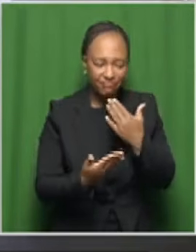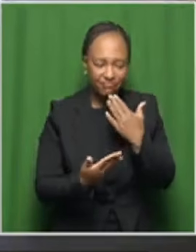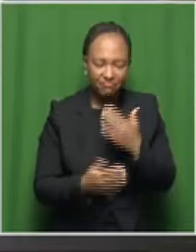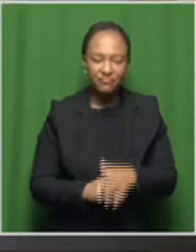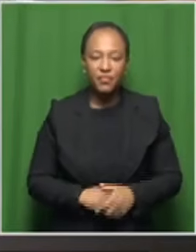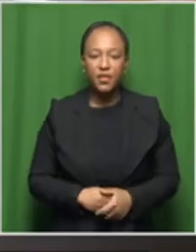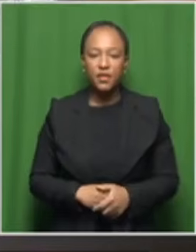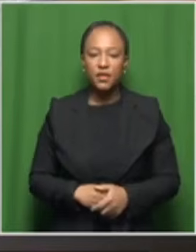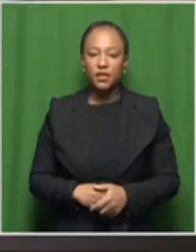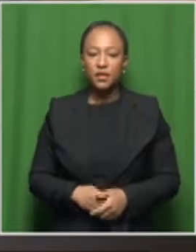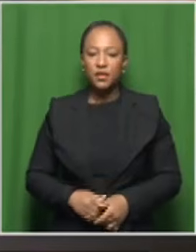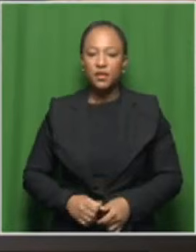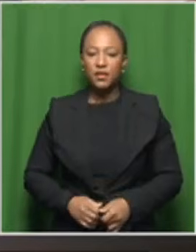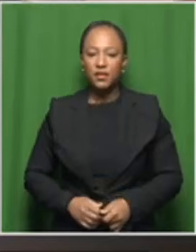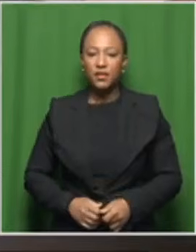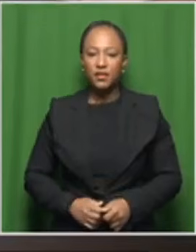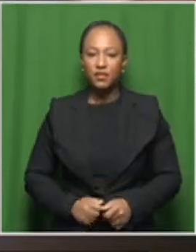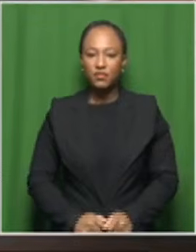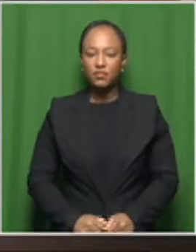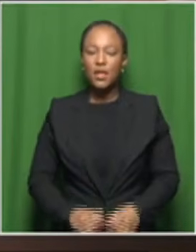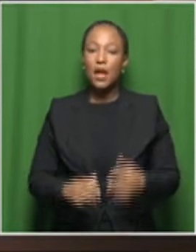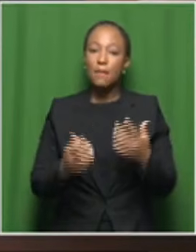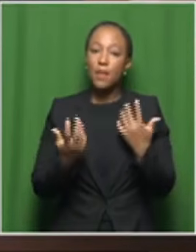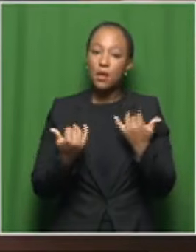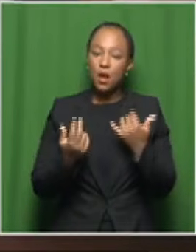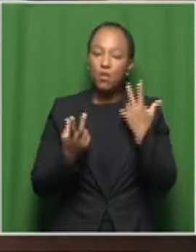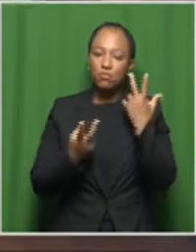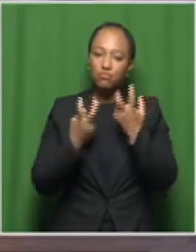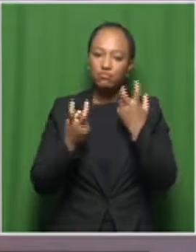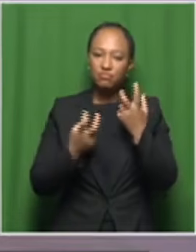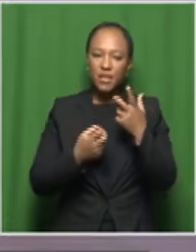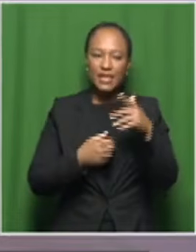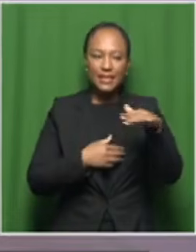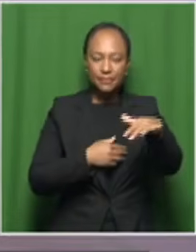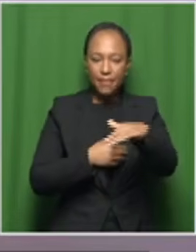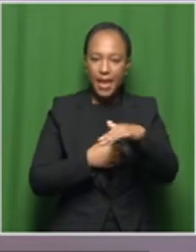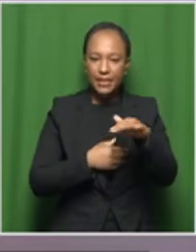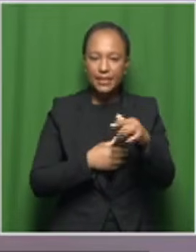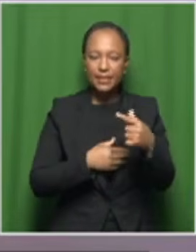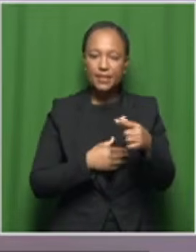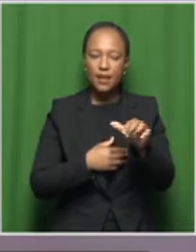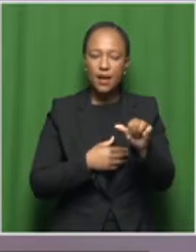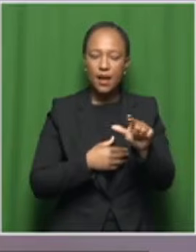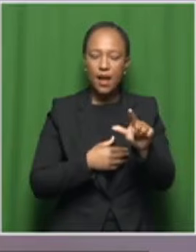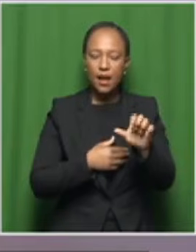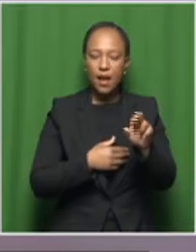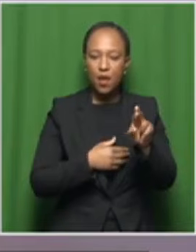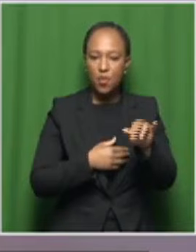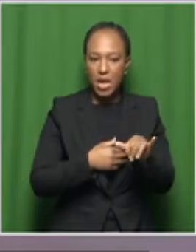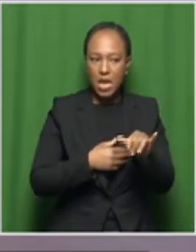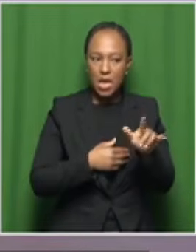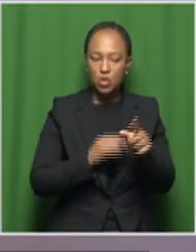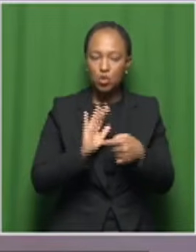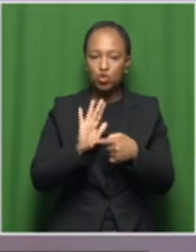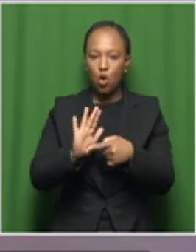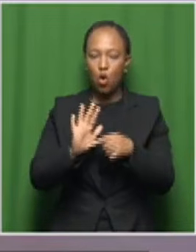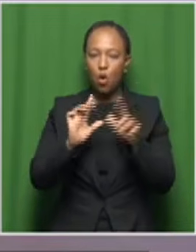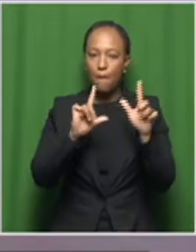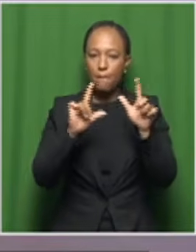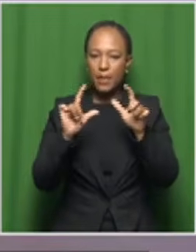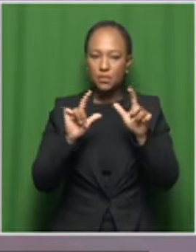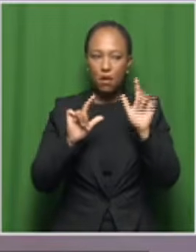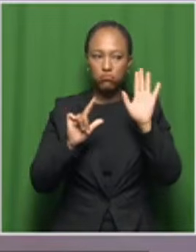for galleries or spaces that are open to getting my work into these spaces. I would really, really love